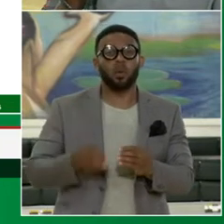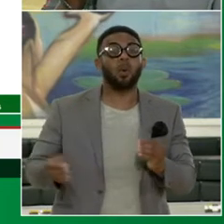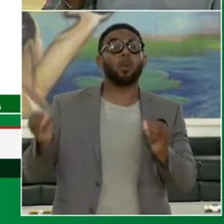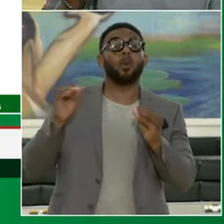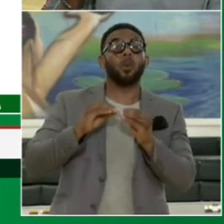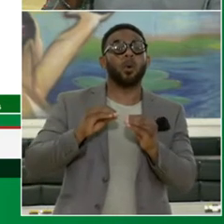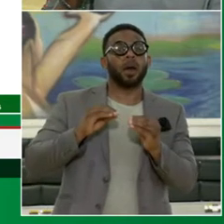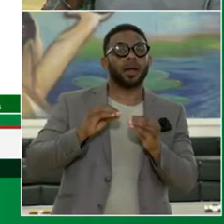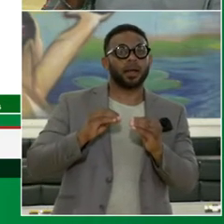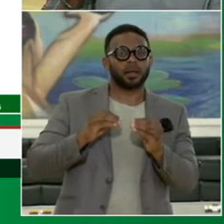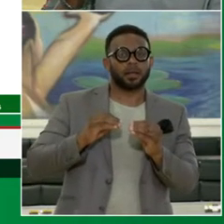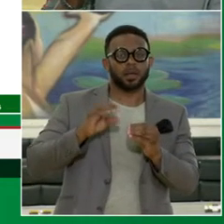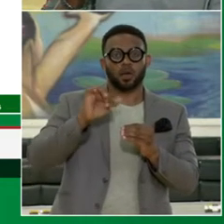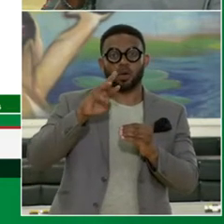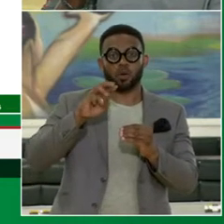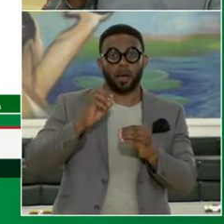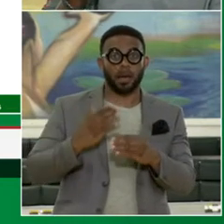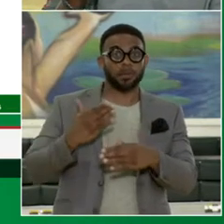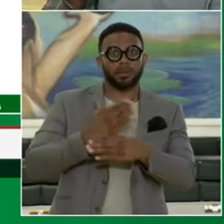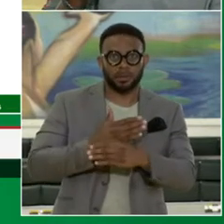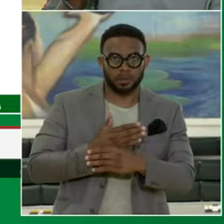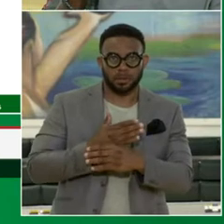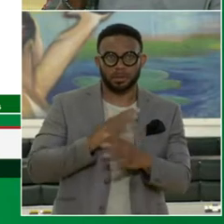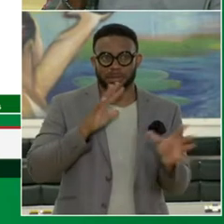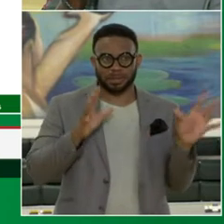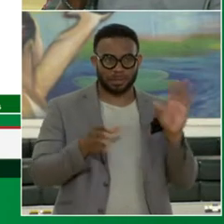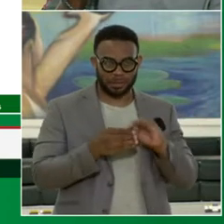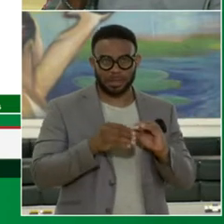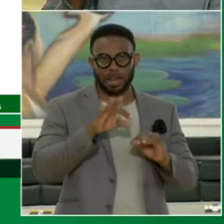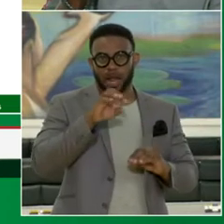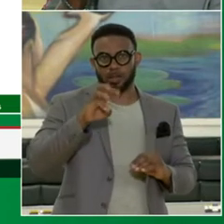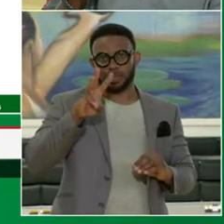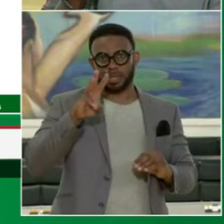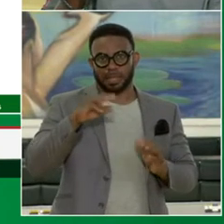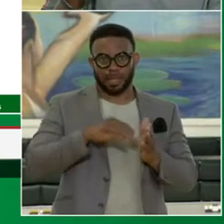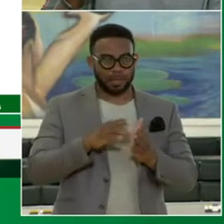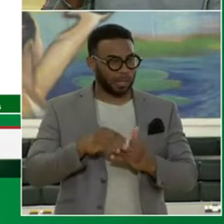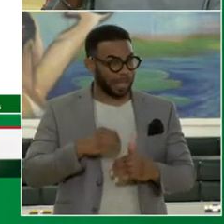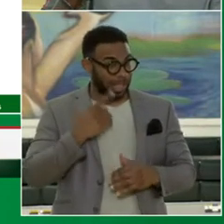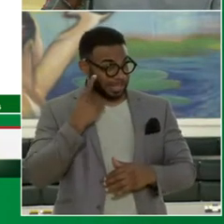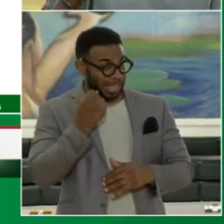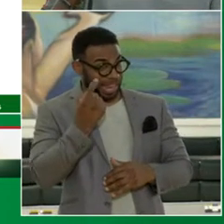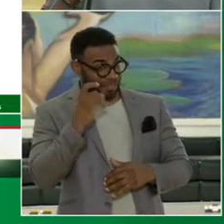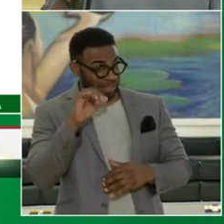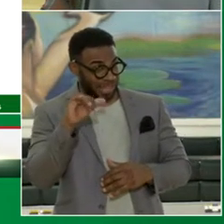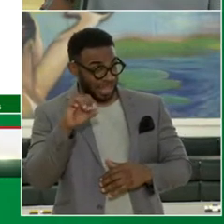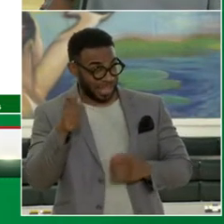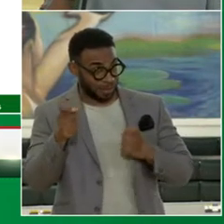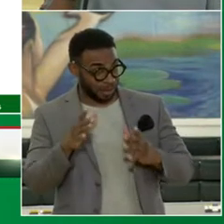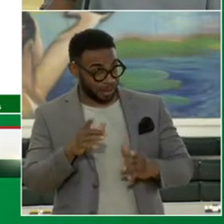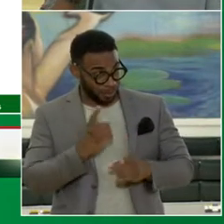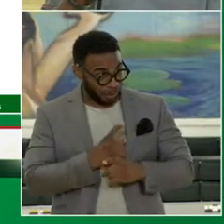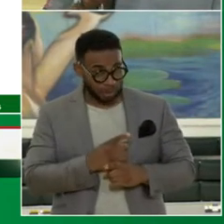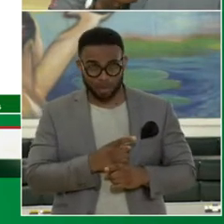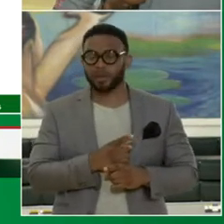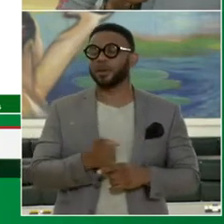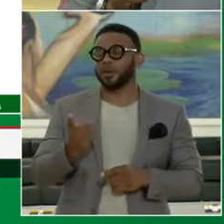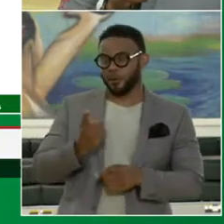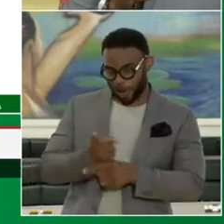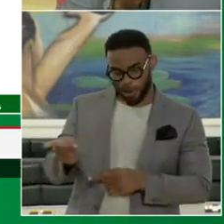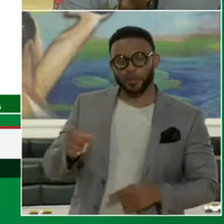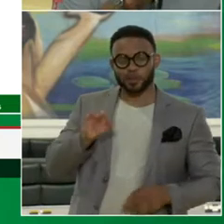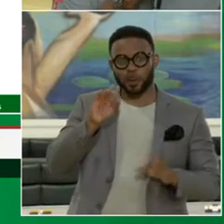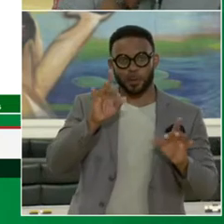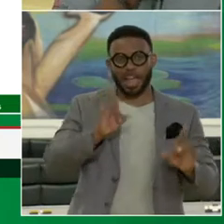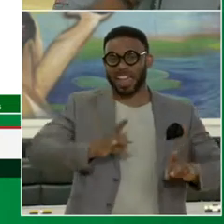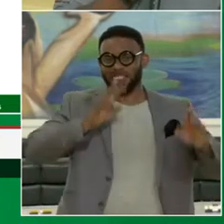that's in that $906,000. And I see 11 case managers, too. Yes. Tell me, what's violence interrupter versus case manager? Okay, so the